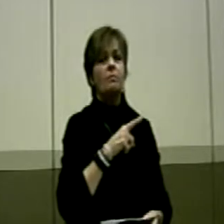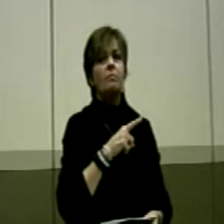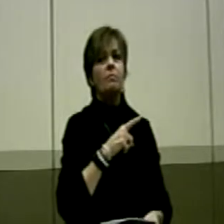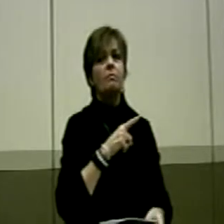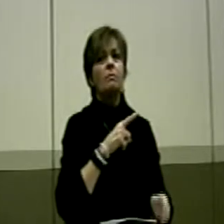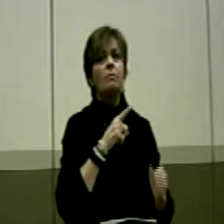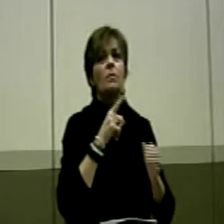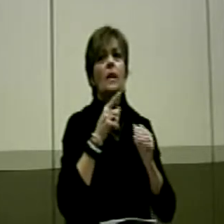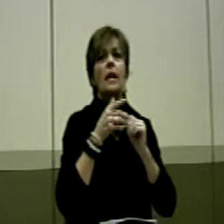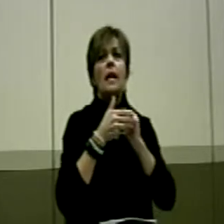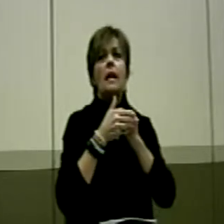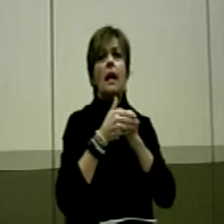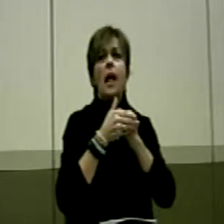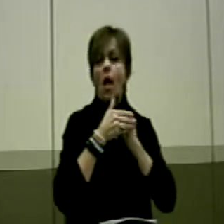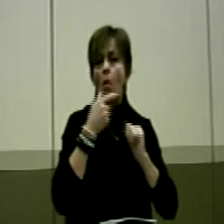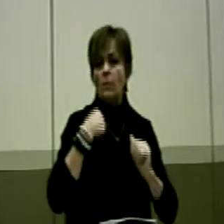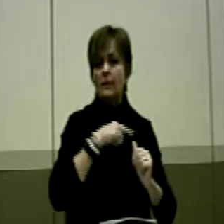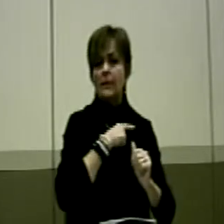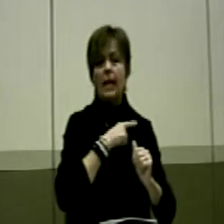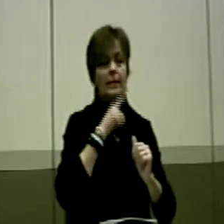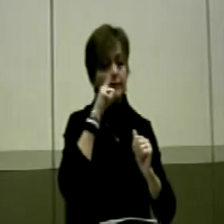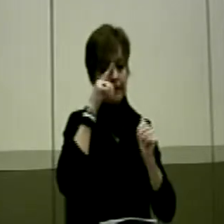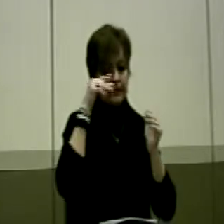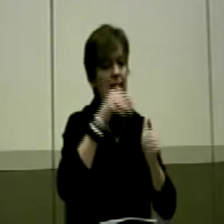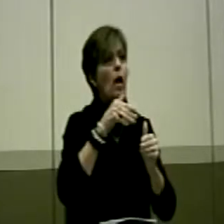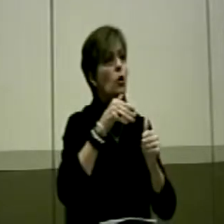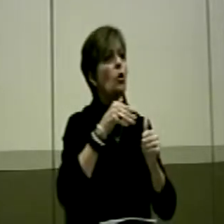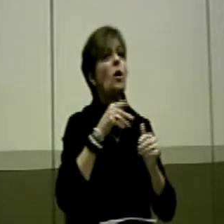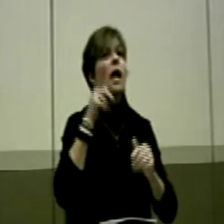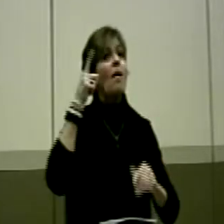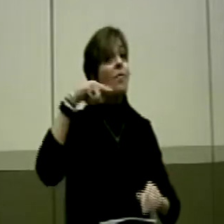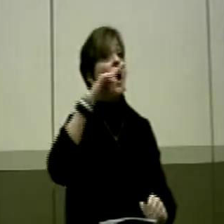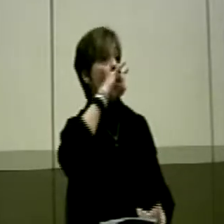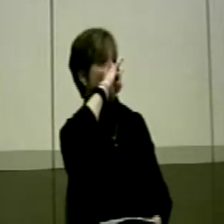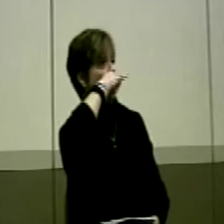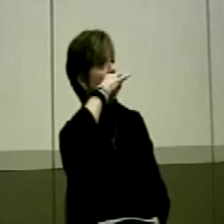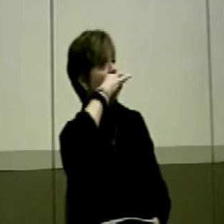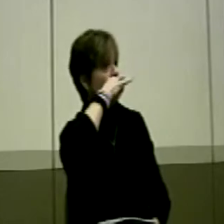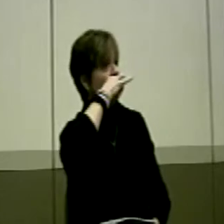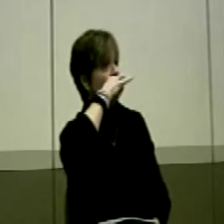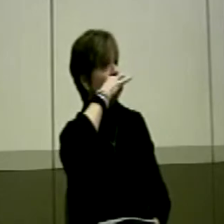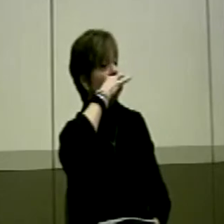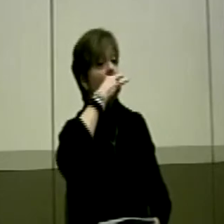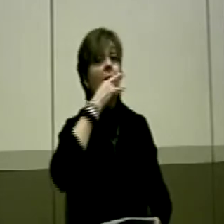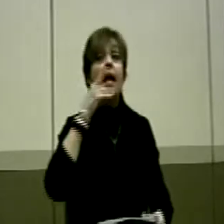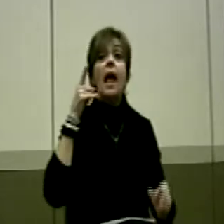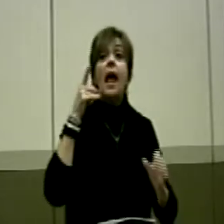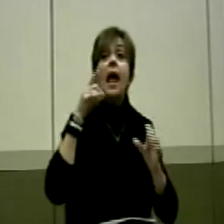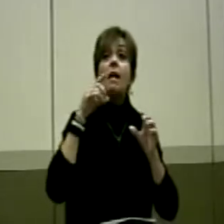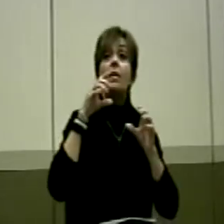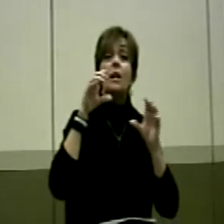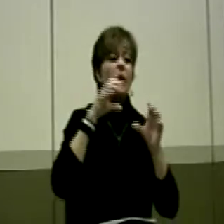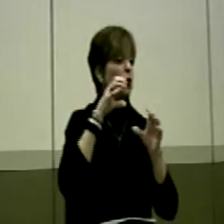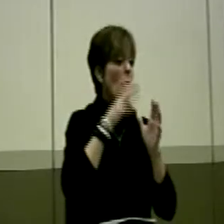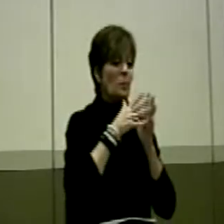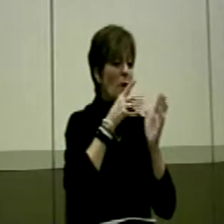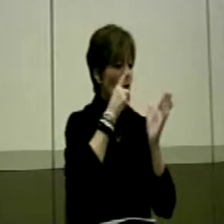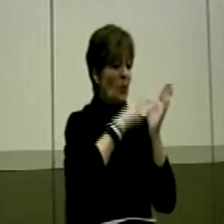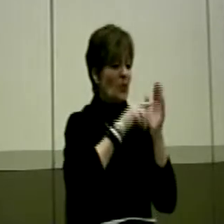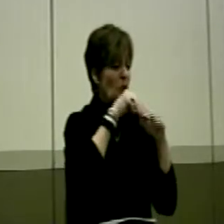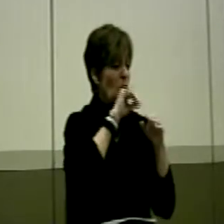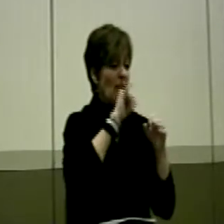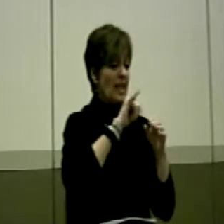centered about that they are kids. I don't think there's as much research on that area, because it's the researchers feel that where it's